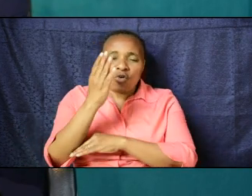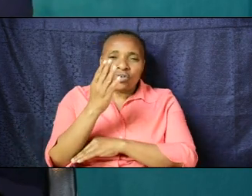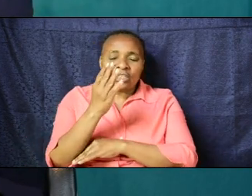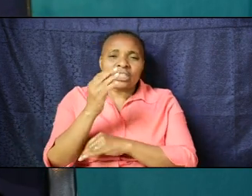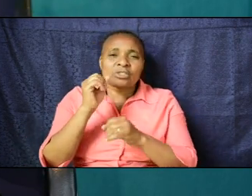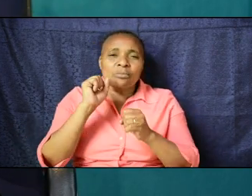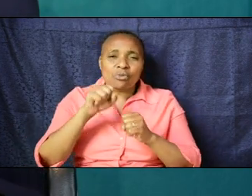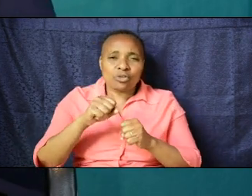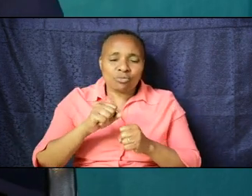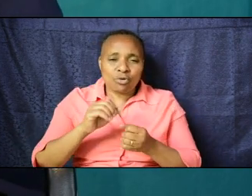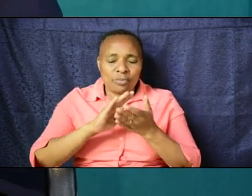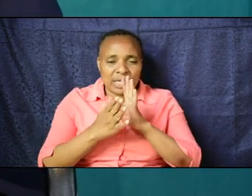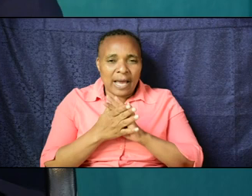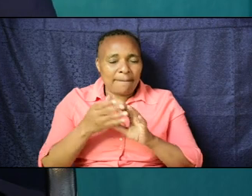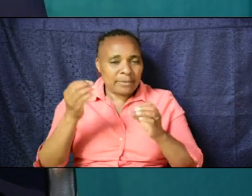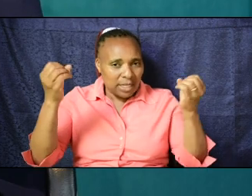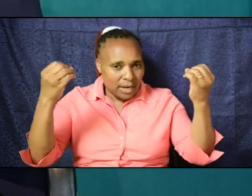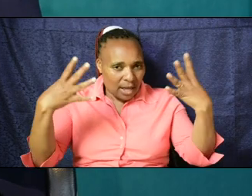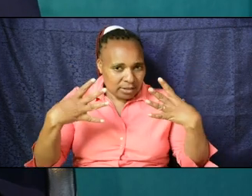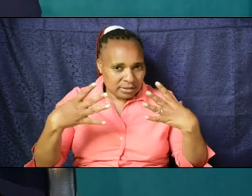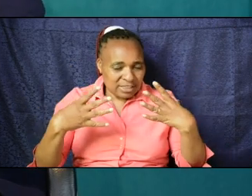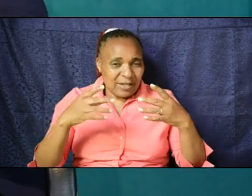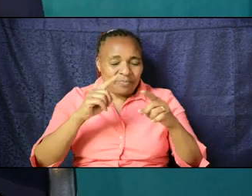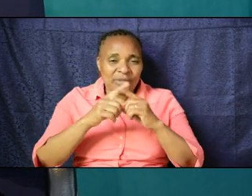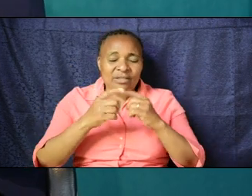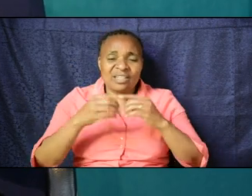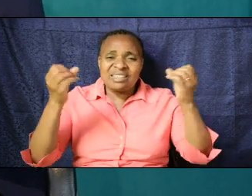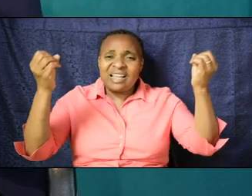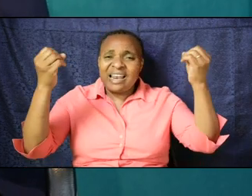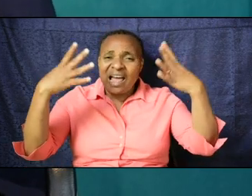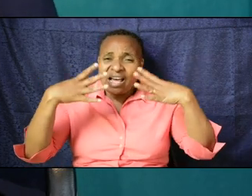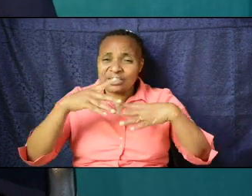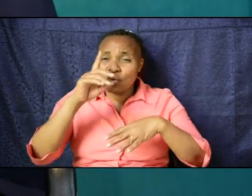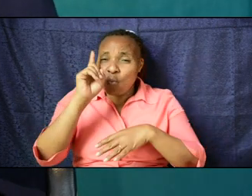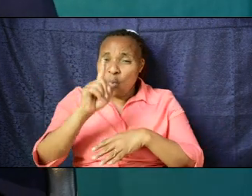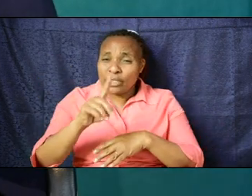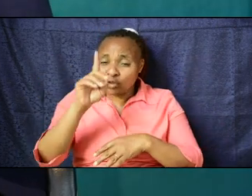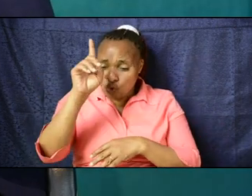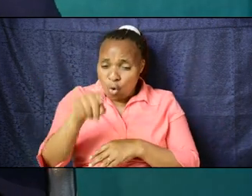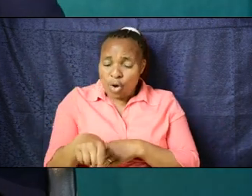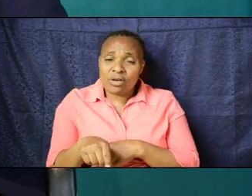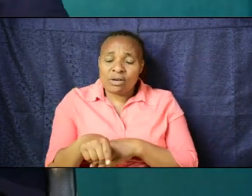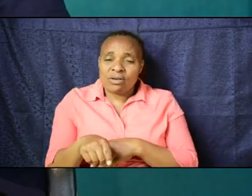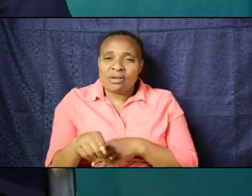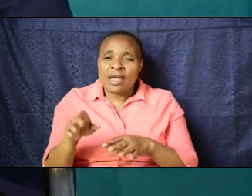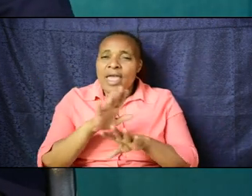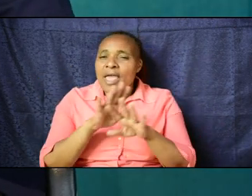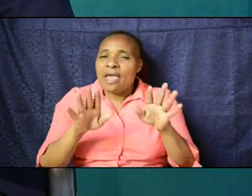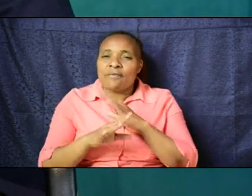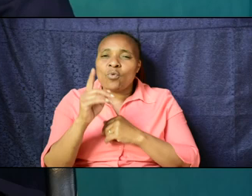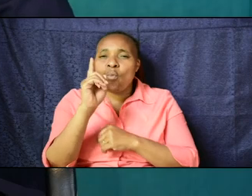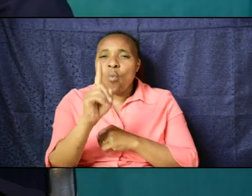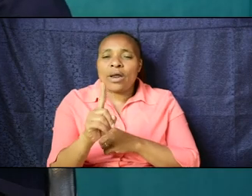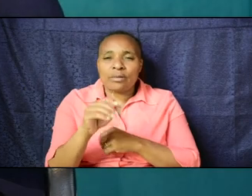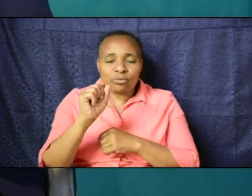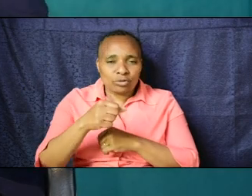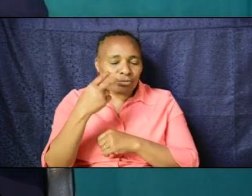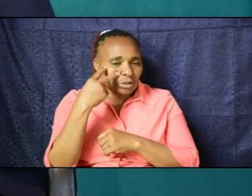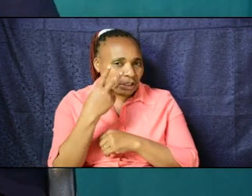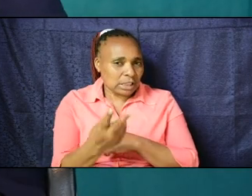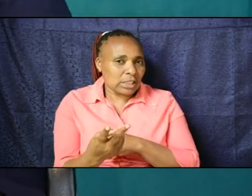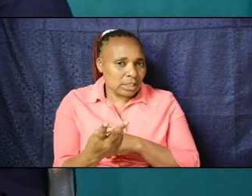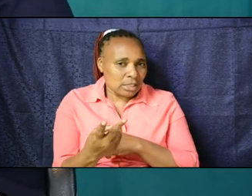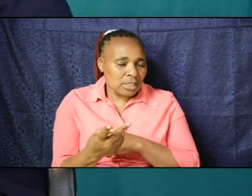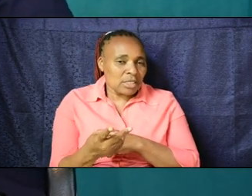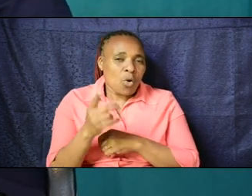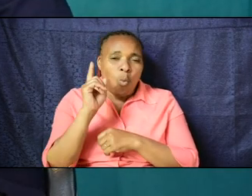be the light, the way he has put it. And the light, once the light, it's on, everyone can be able to see. Amen. True. The world